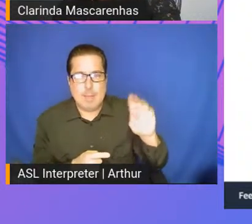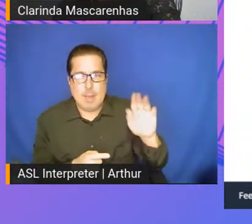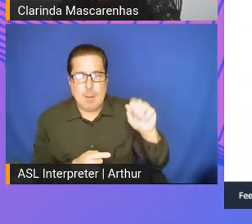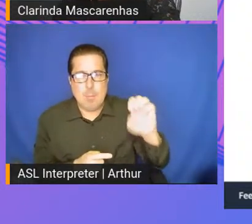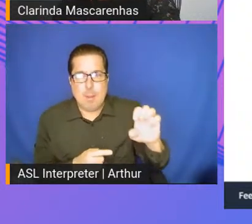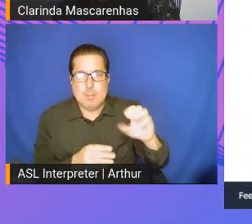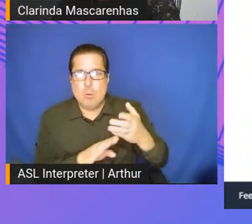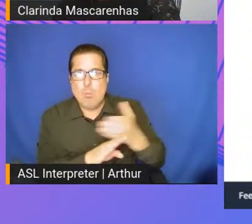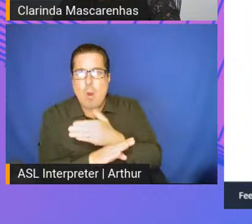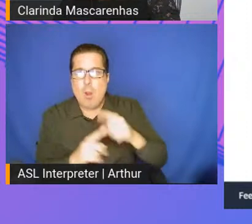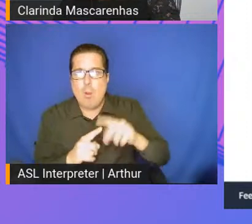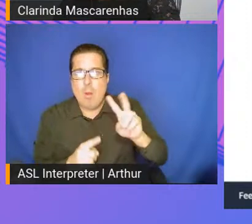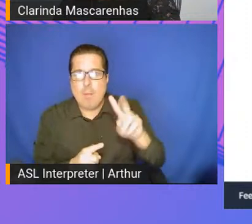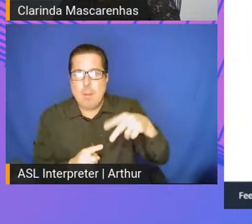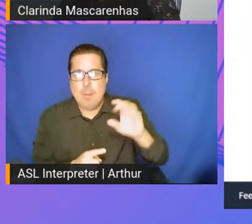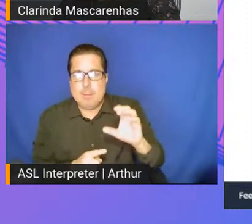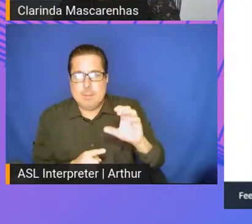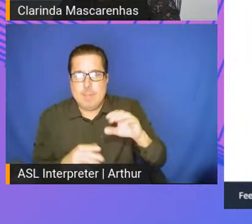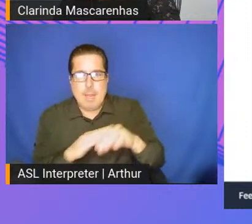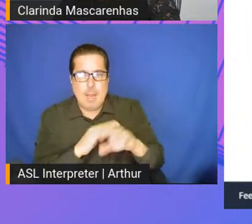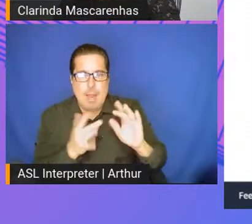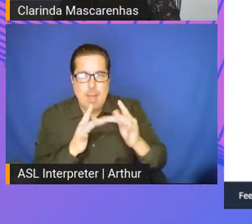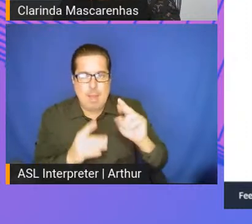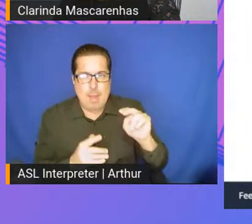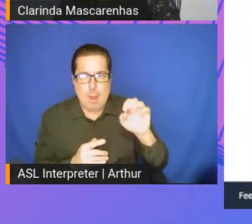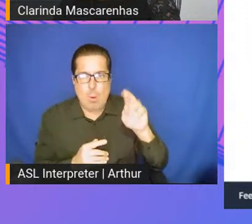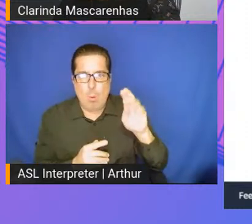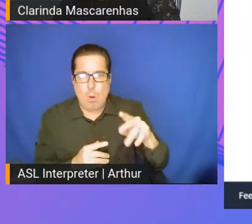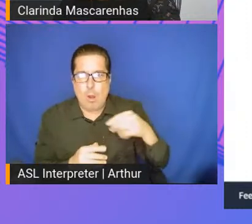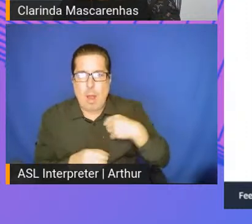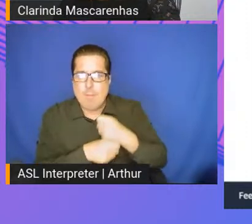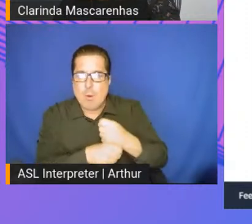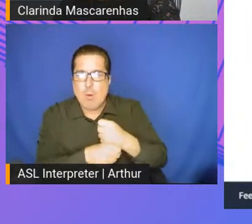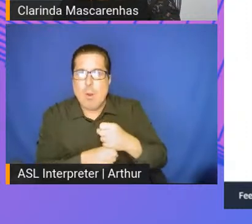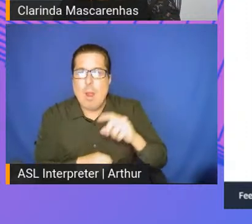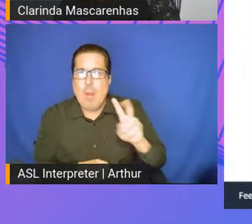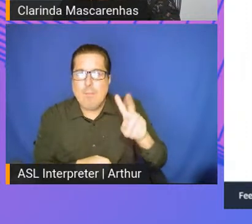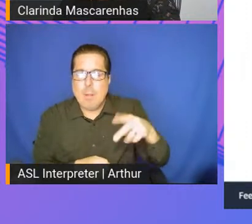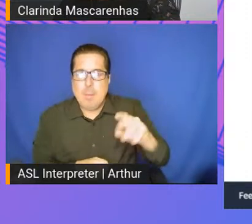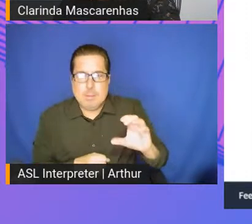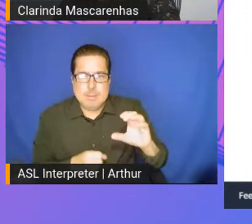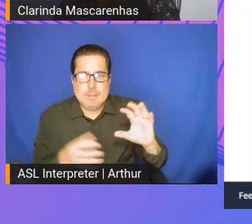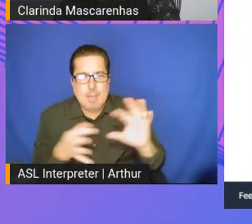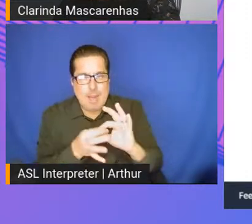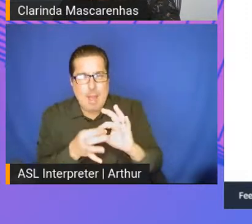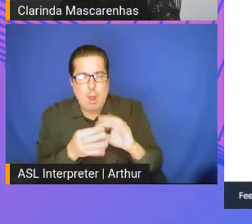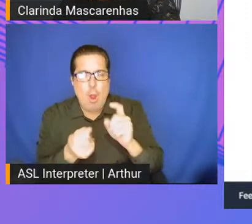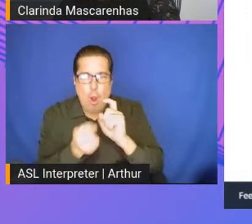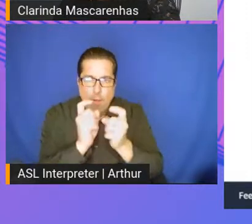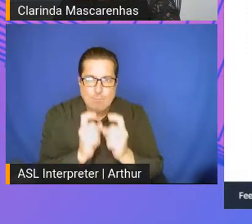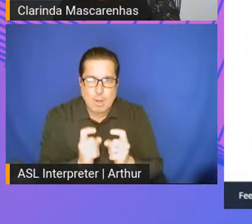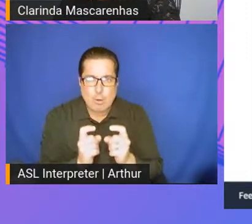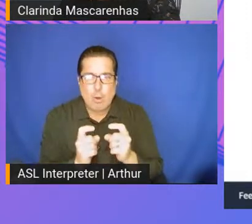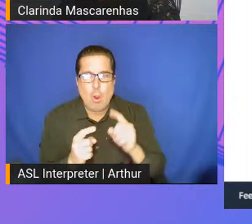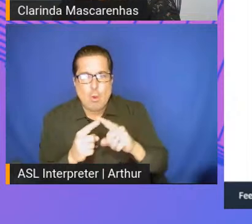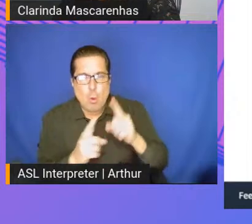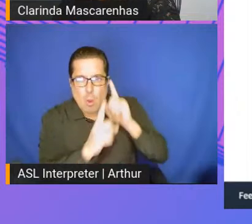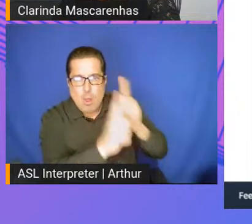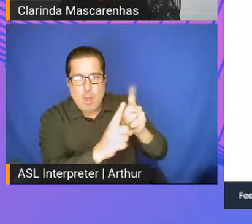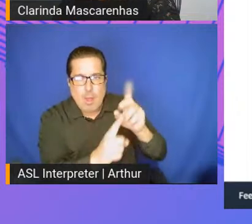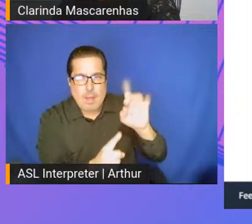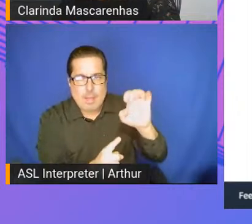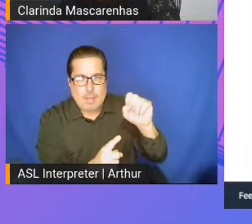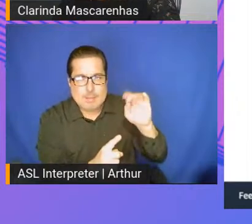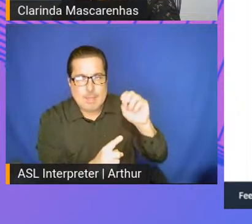network. I have a pre-created VPC connector here, which is configured with the destination VPC